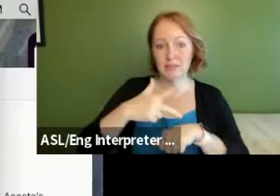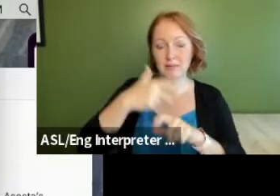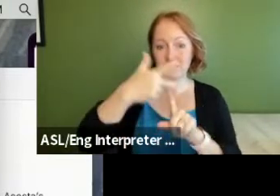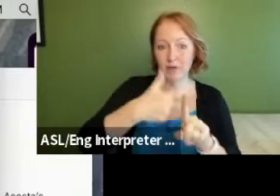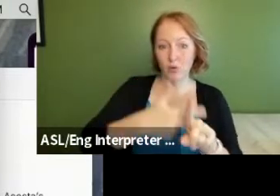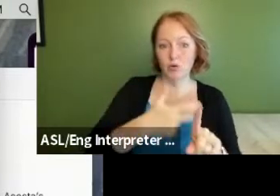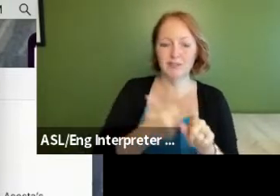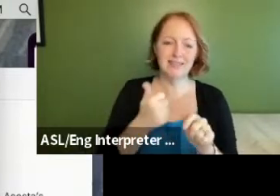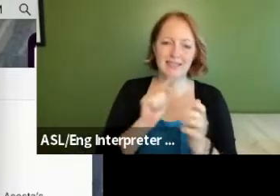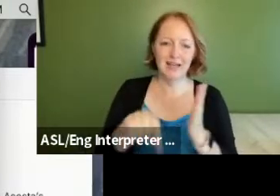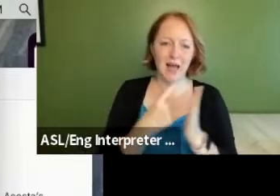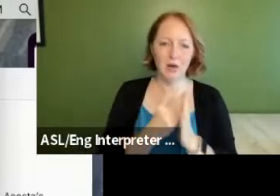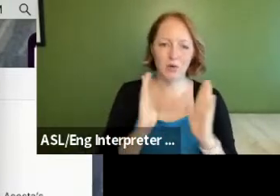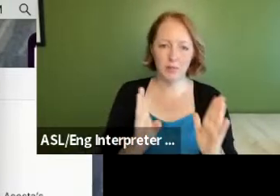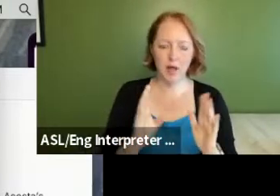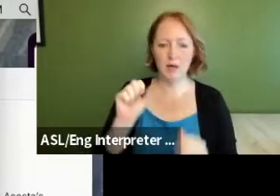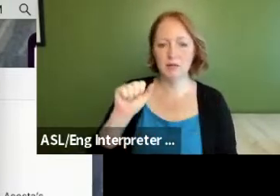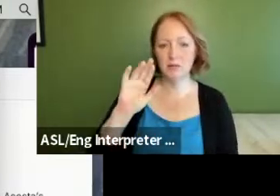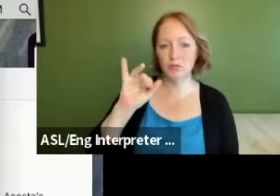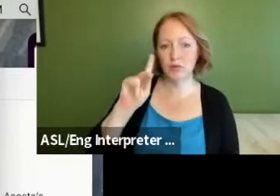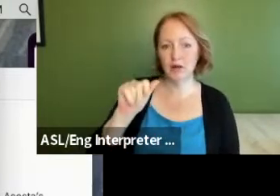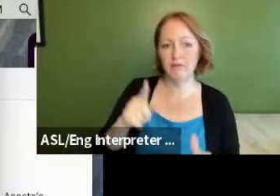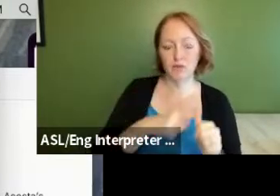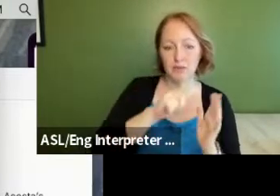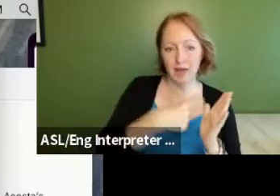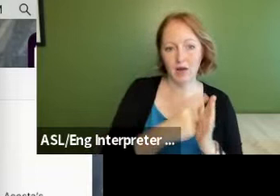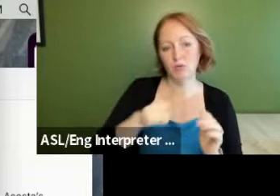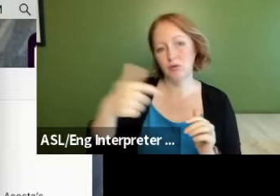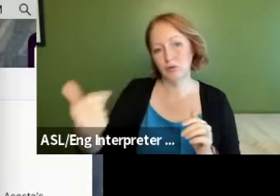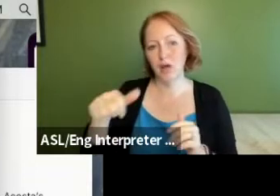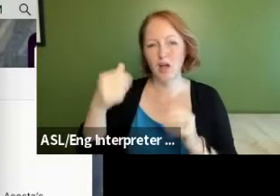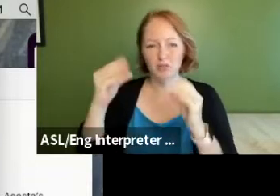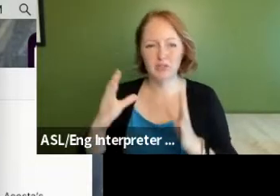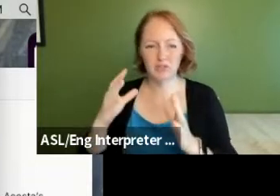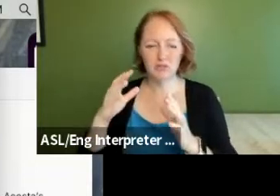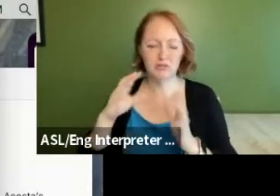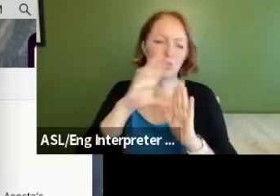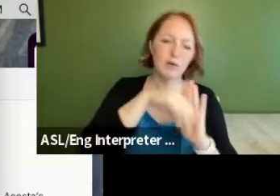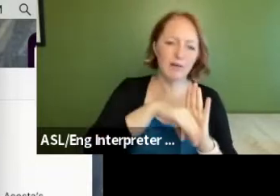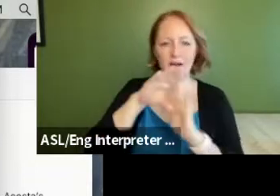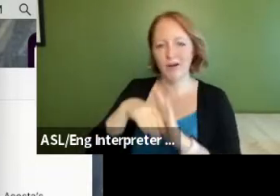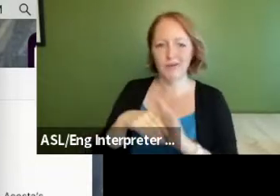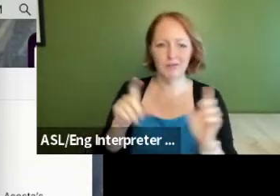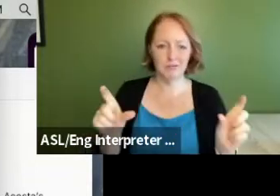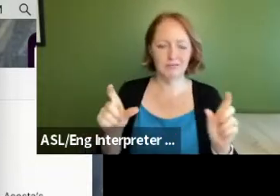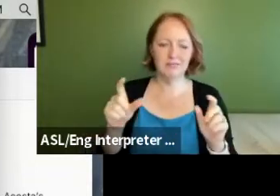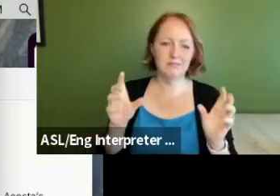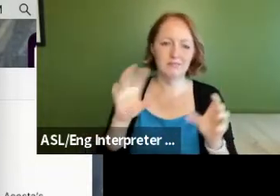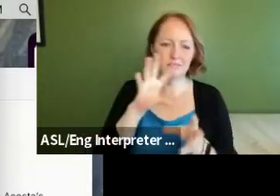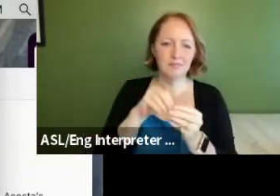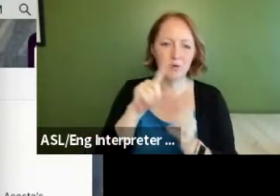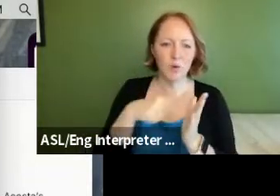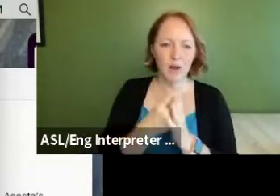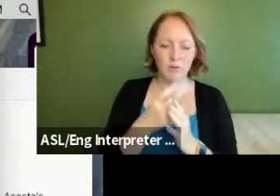hour block. Sarika did the first half hour, another teacher would have done the second half hour. So it's a 1 hour block. And so I do